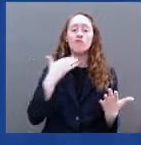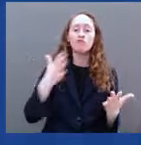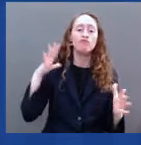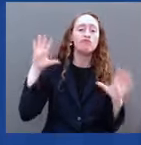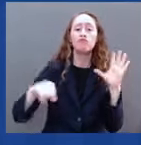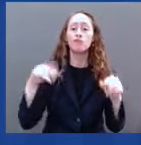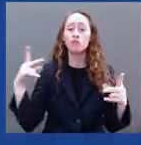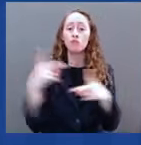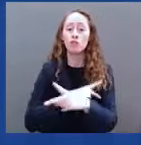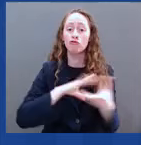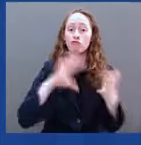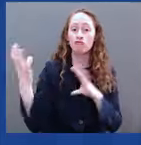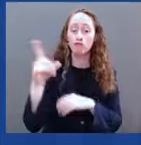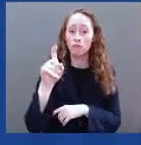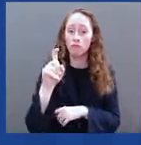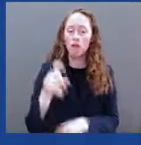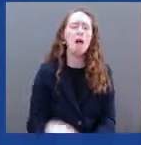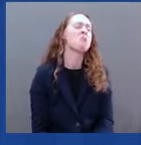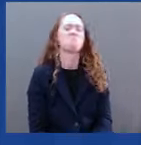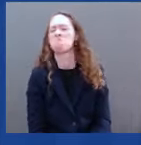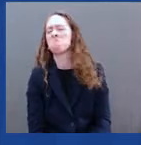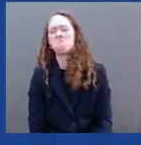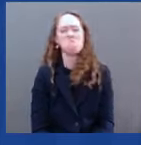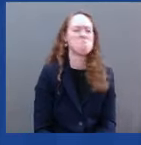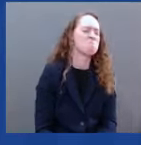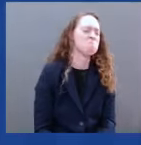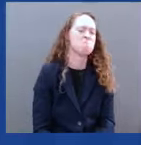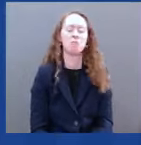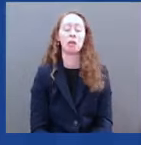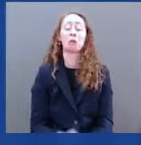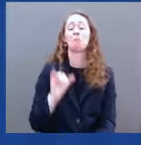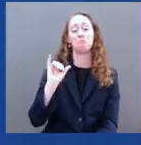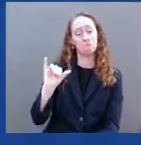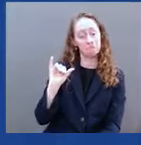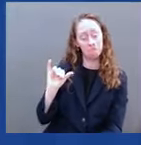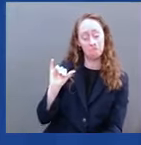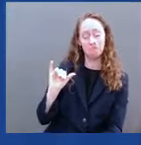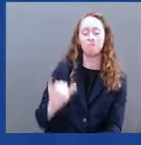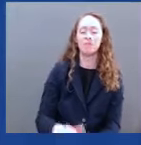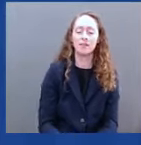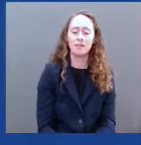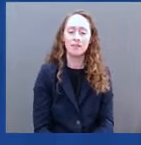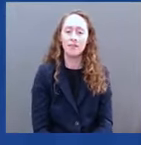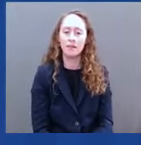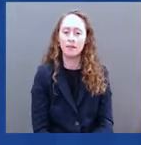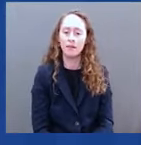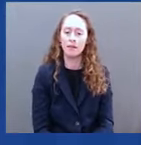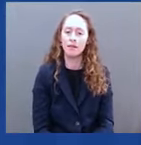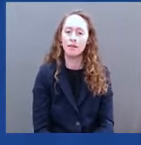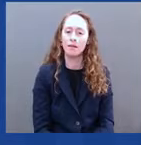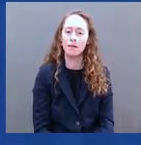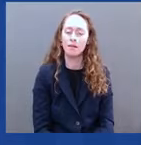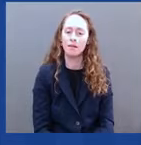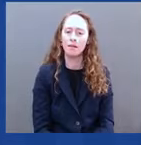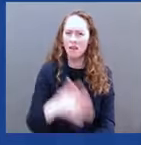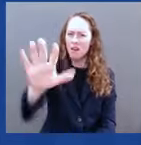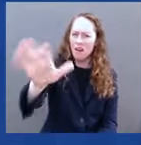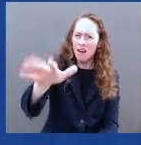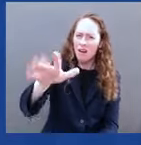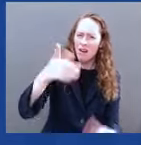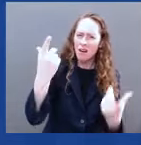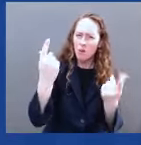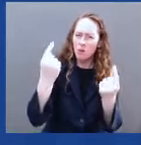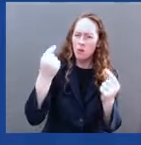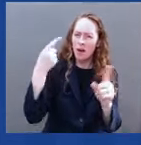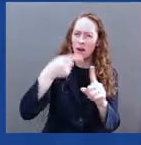And to clarify on chemical weapons, if chemical weapons were used in Ukraine, would that trigger a military response from